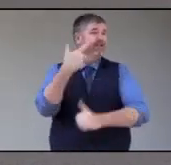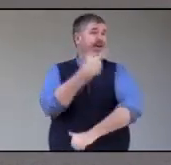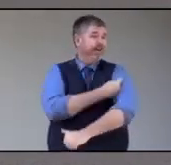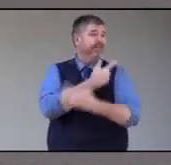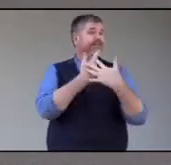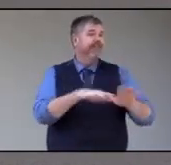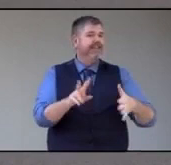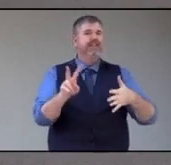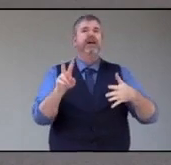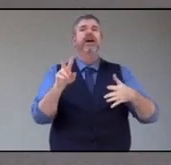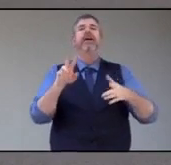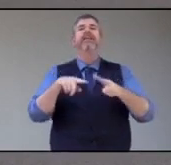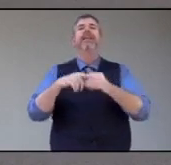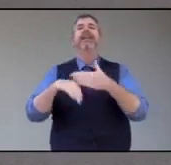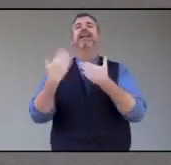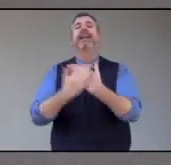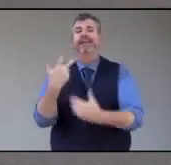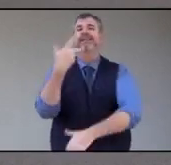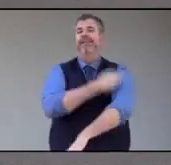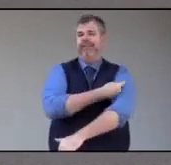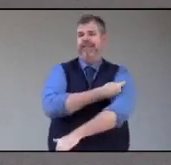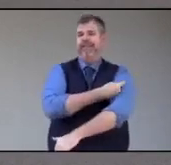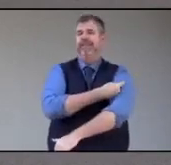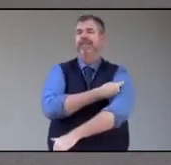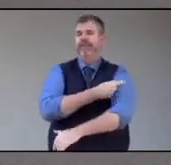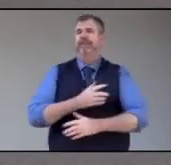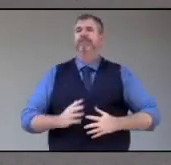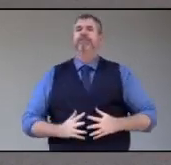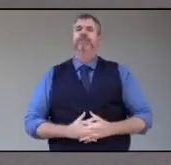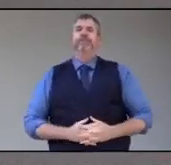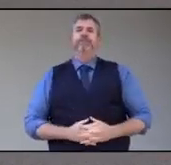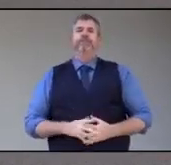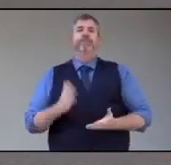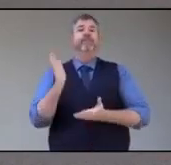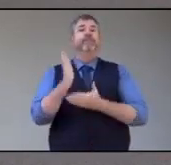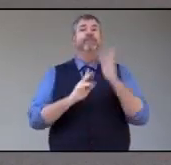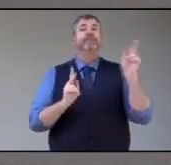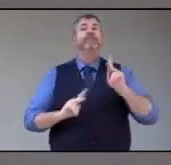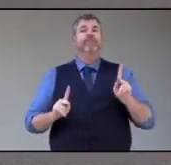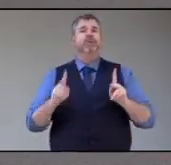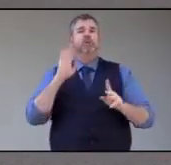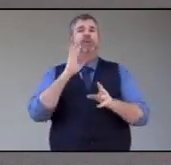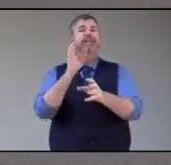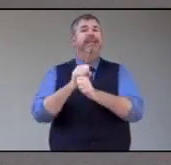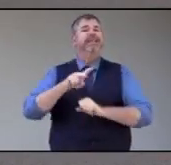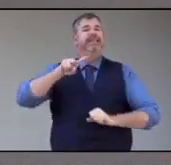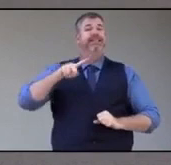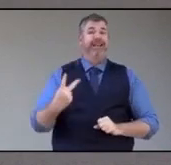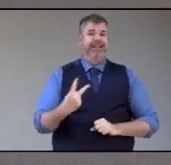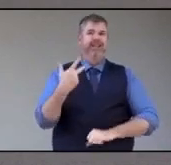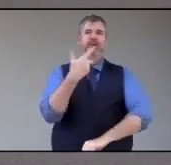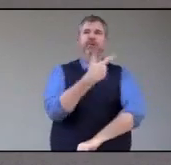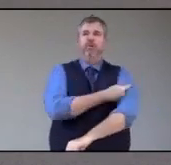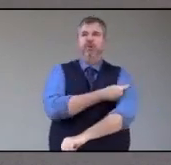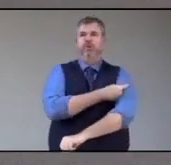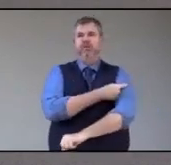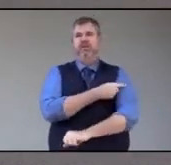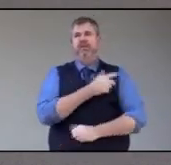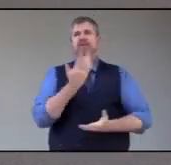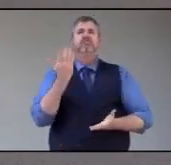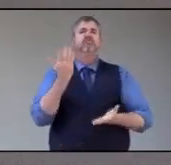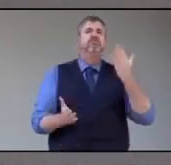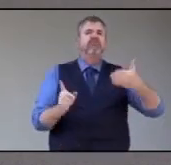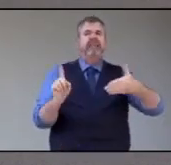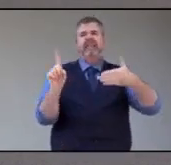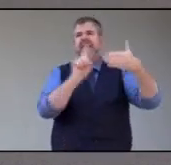is the first dose, and now some people will be receiving the second dose as early as the middle of next week. So